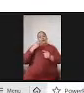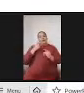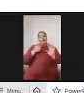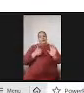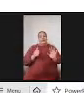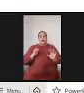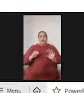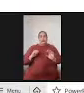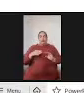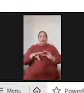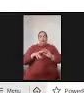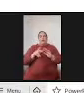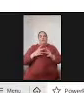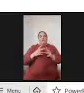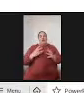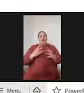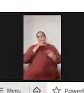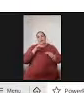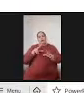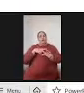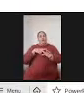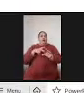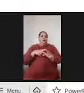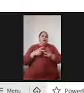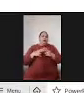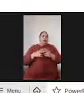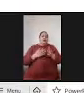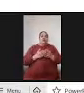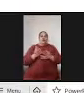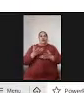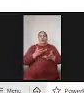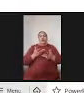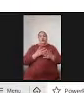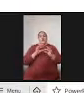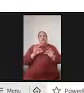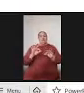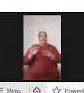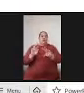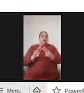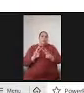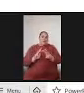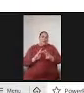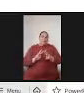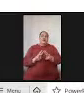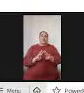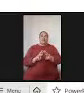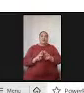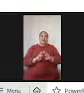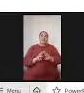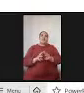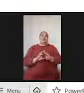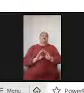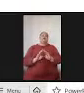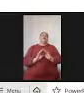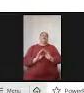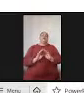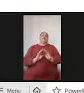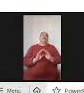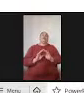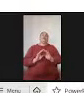province already have public participation tools through apps and their websites. And then the